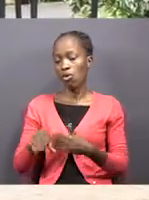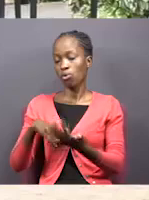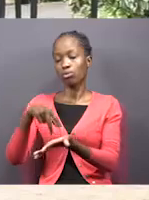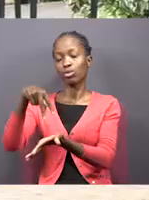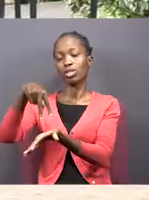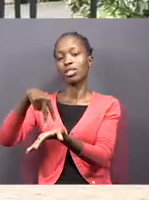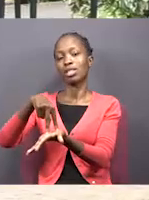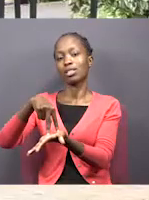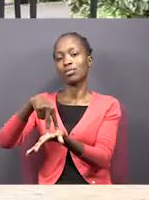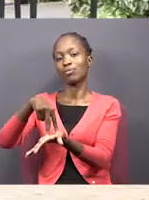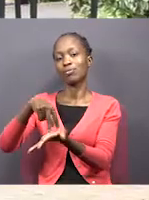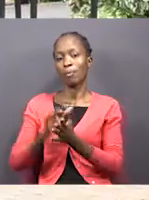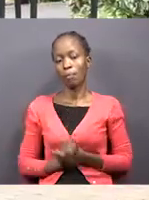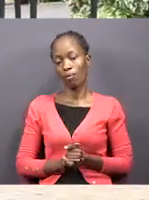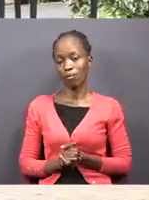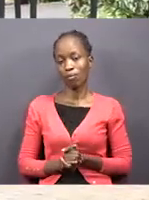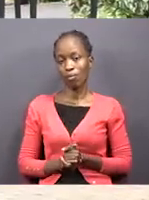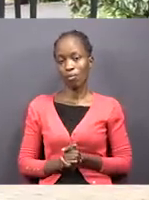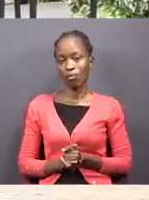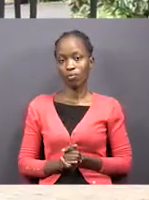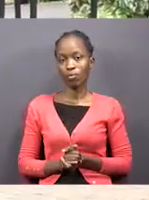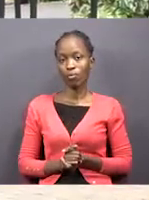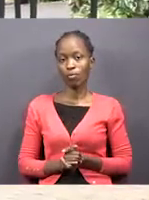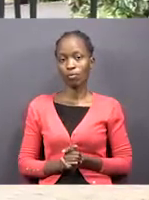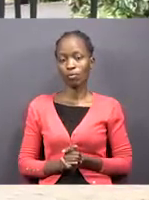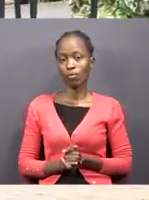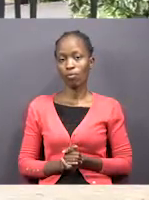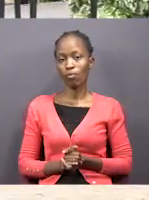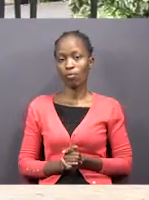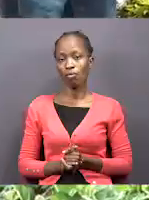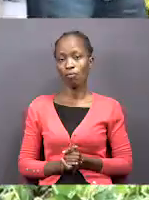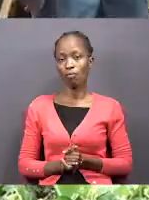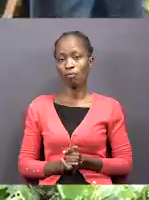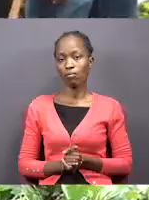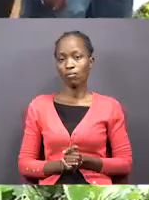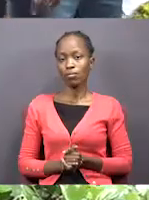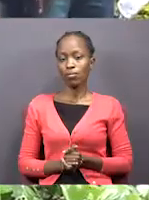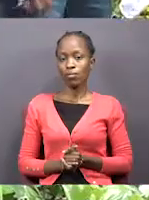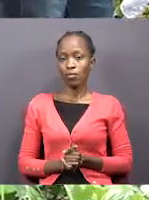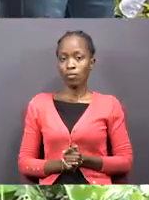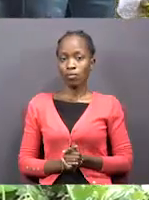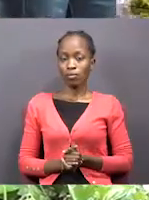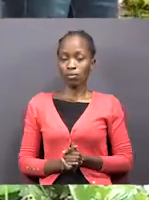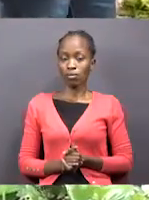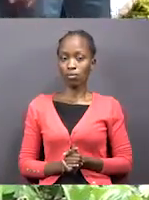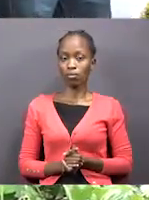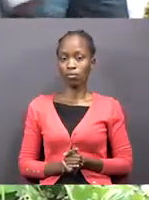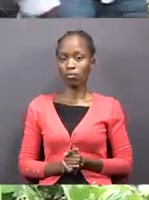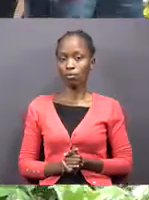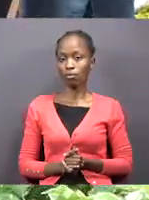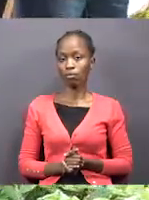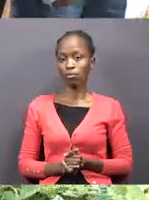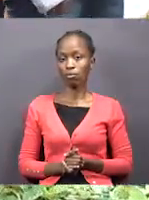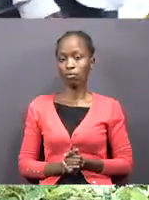ease. Attention. At ease. Proper ease. Proper